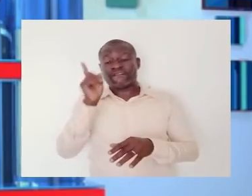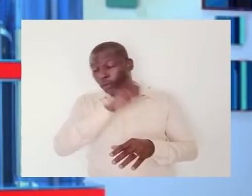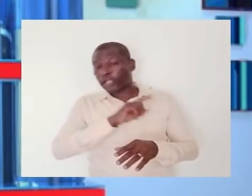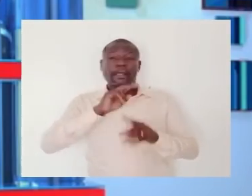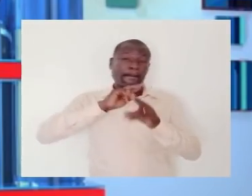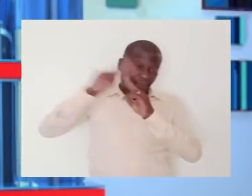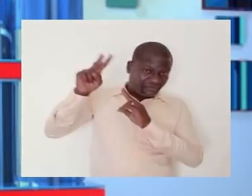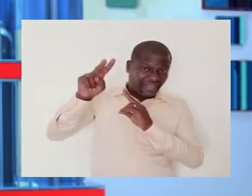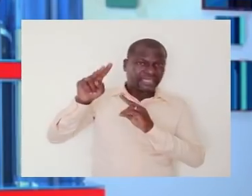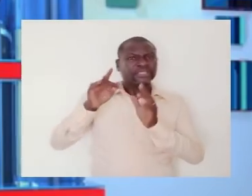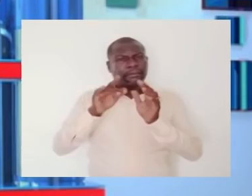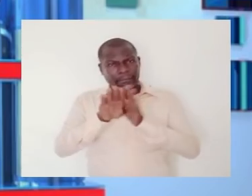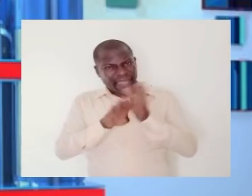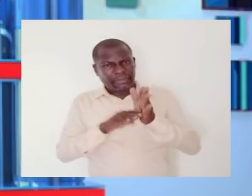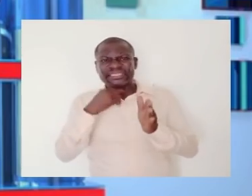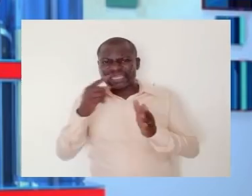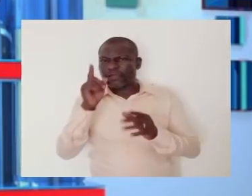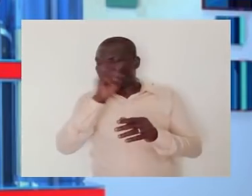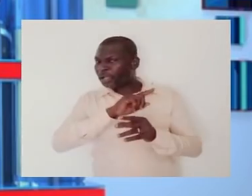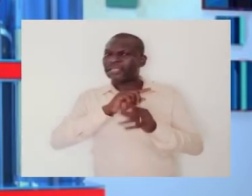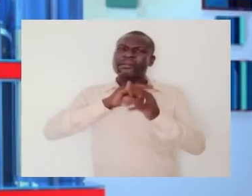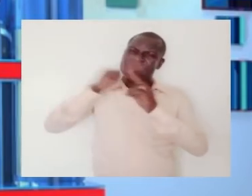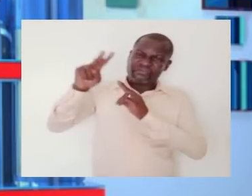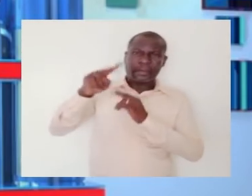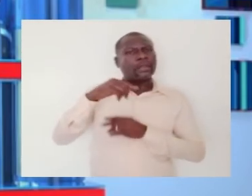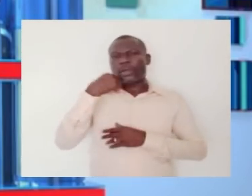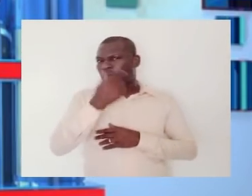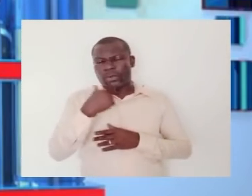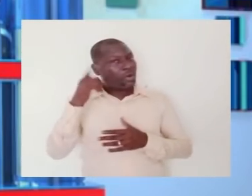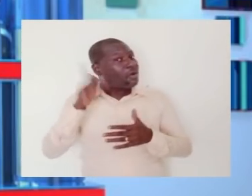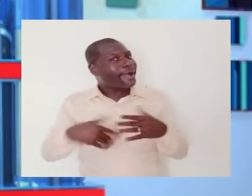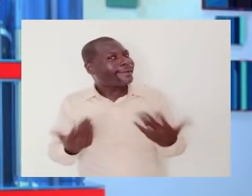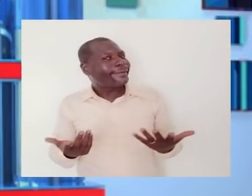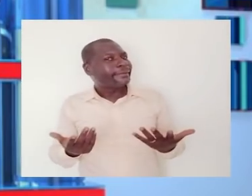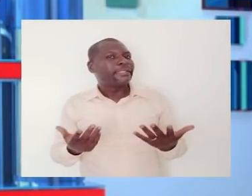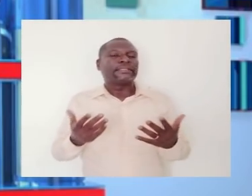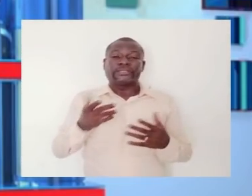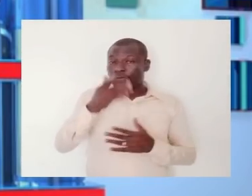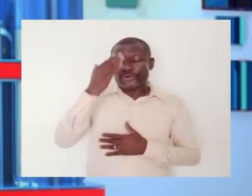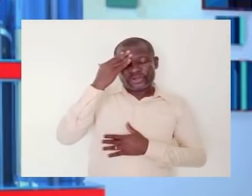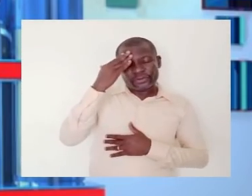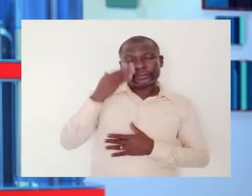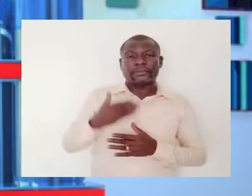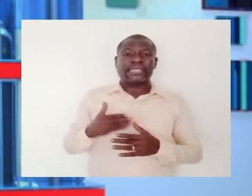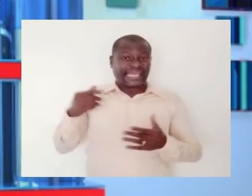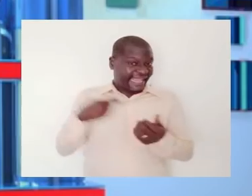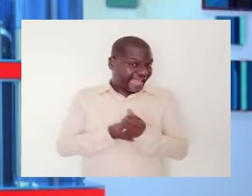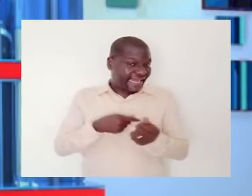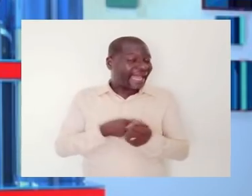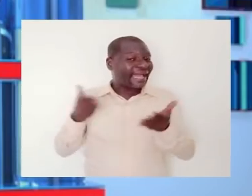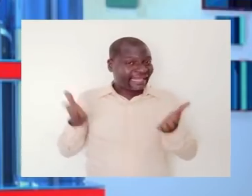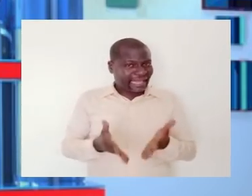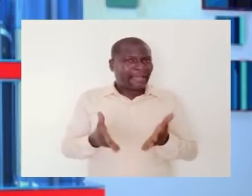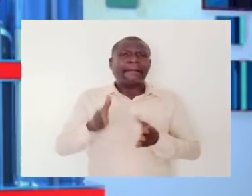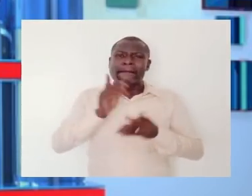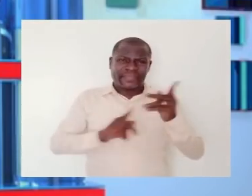ho se bible kaso bi your true dinia e de na edi behu no yesu se dua na ba e na edi behu no dua kro na